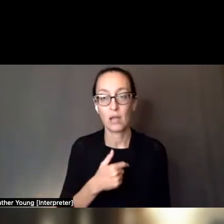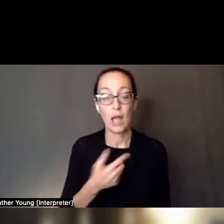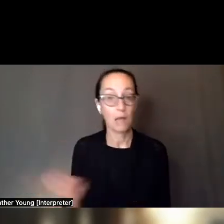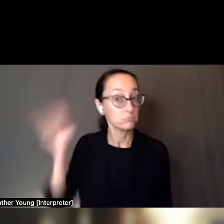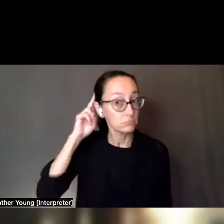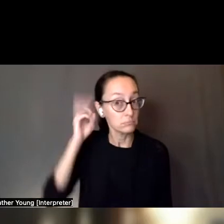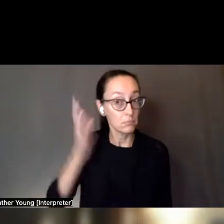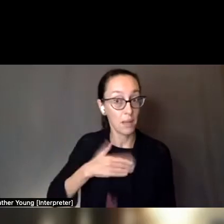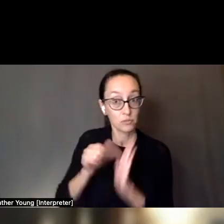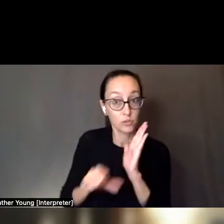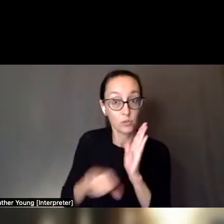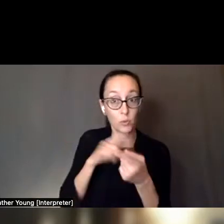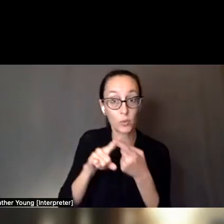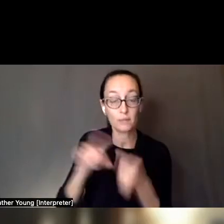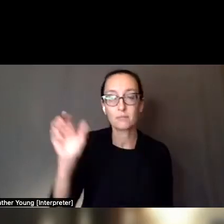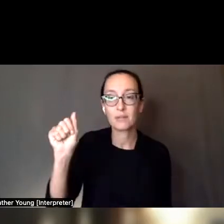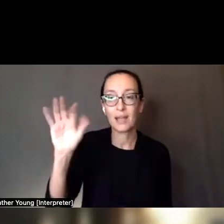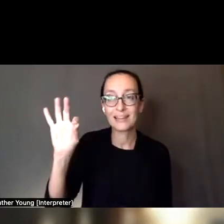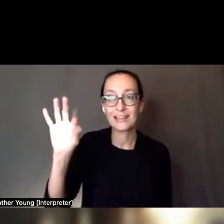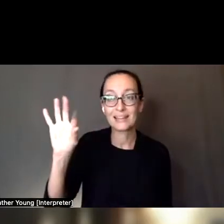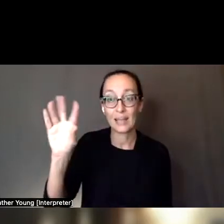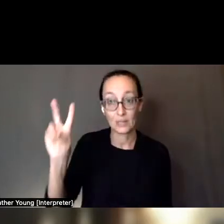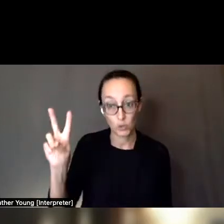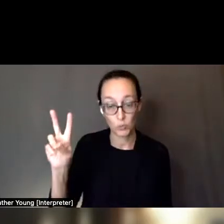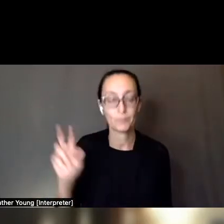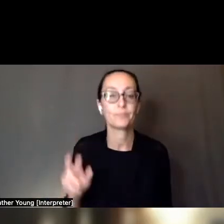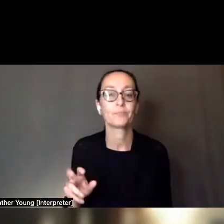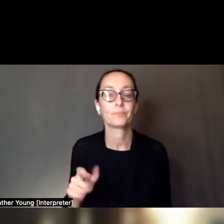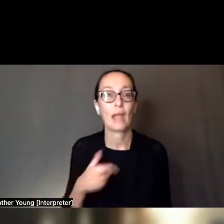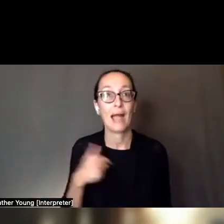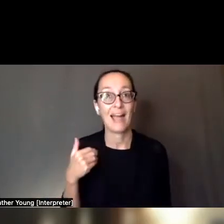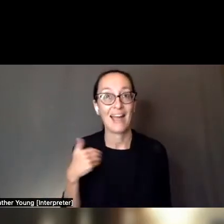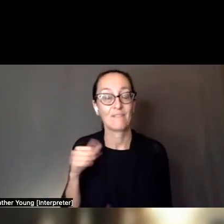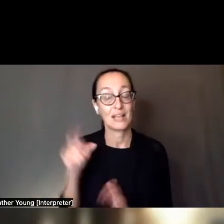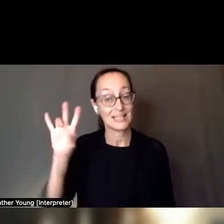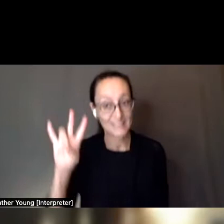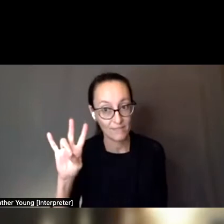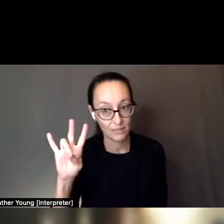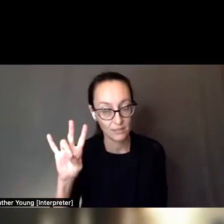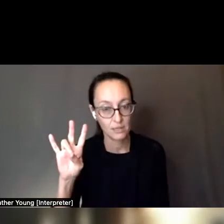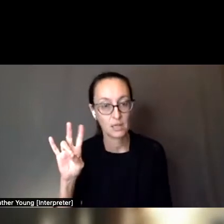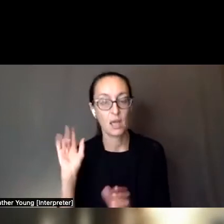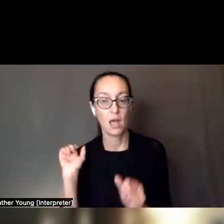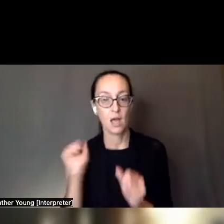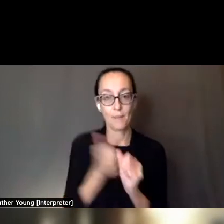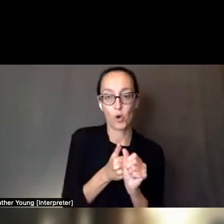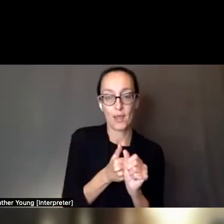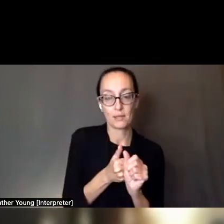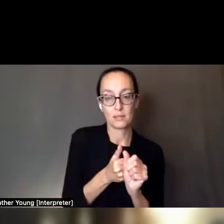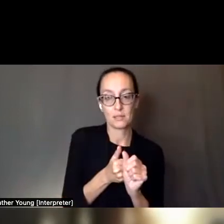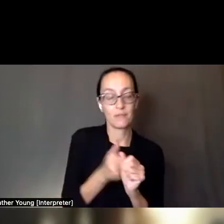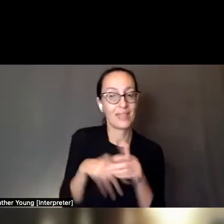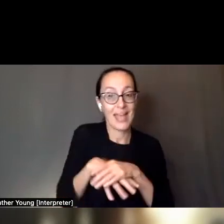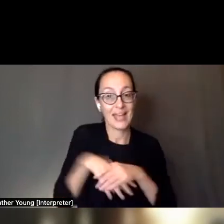1992, and I have had 7 upgrades of the external sound processor. As